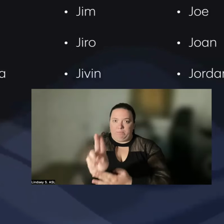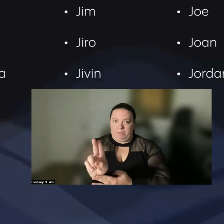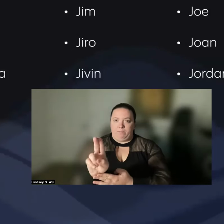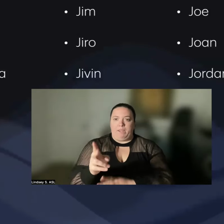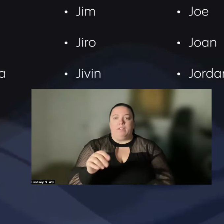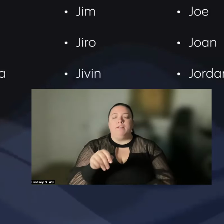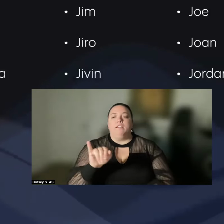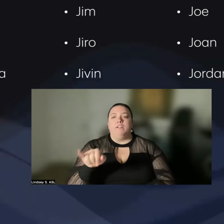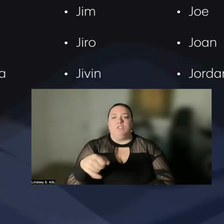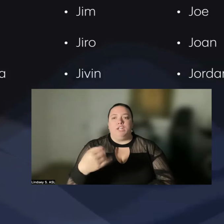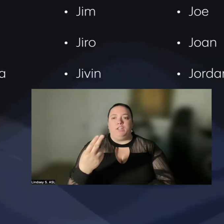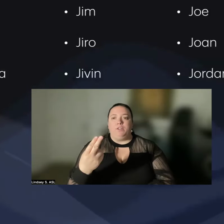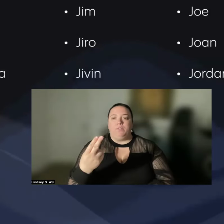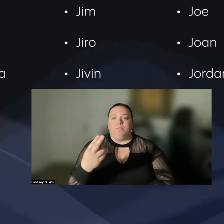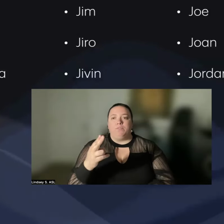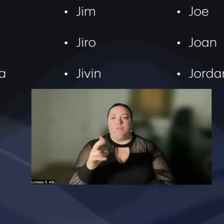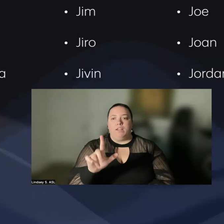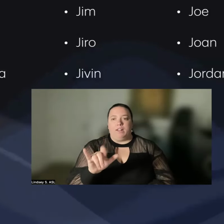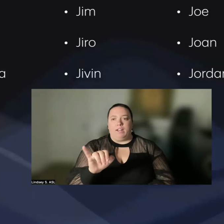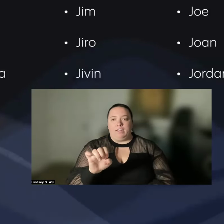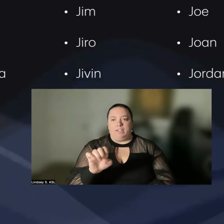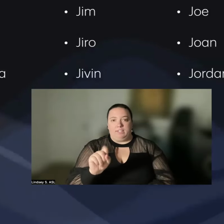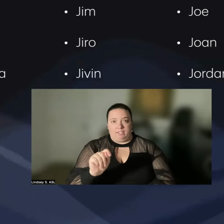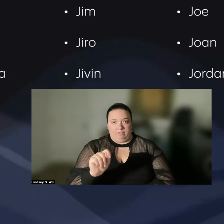You flip it back. JULIET.